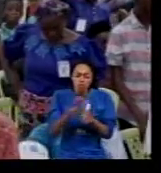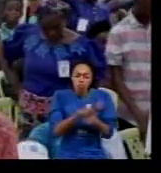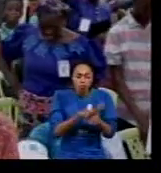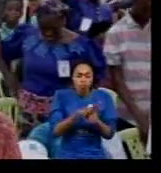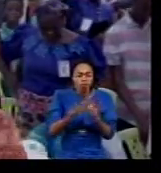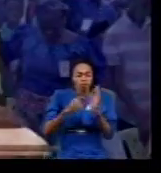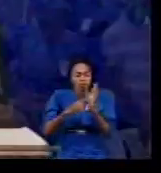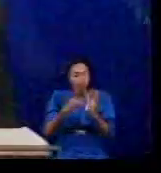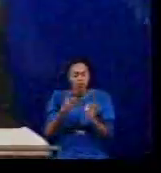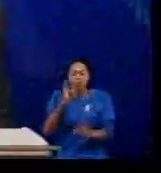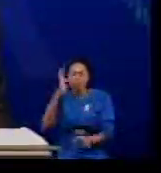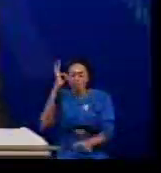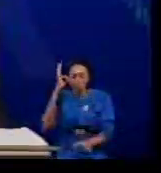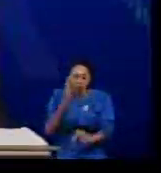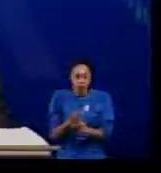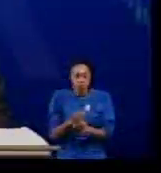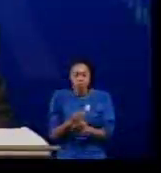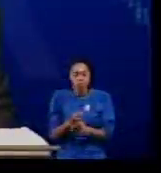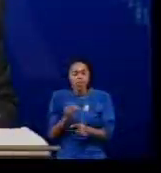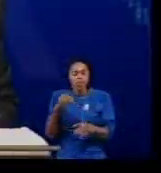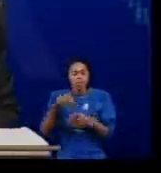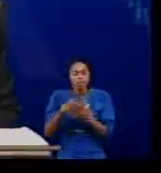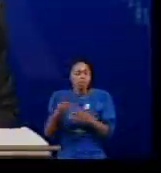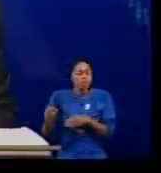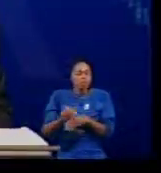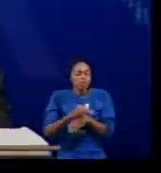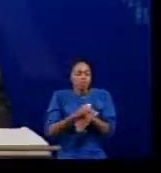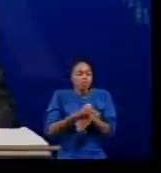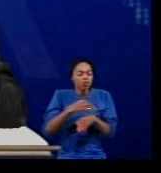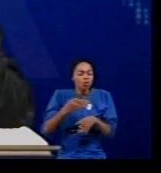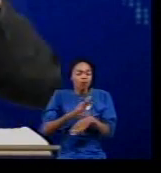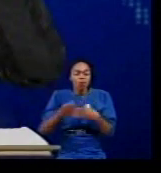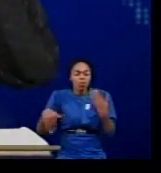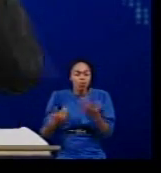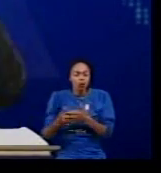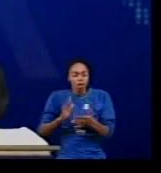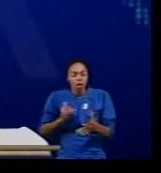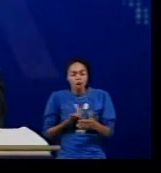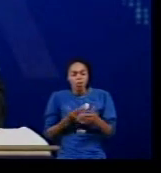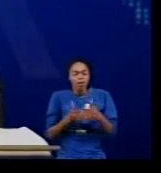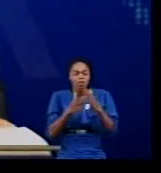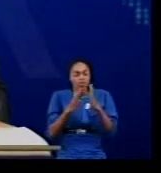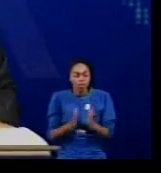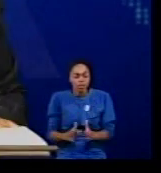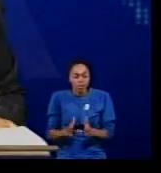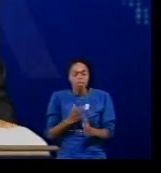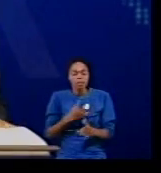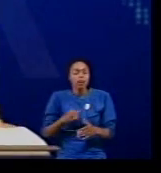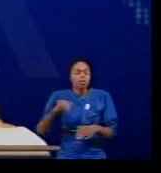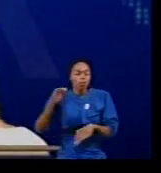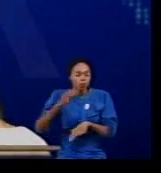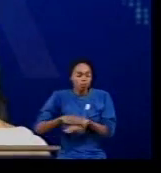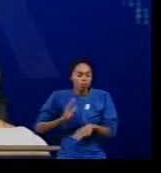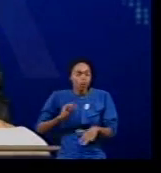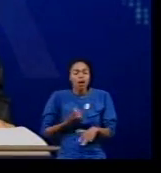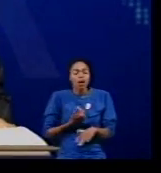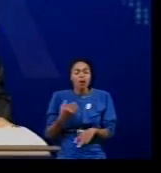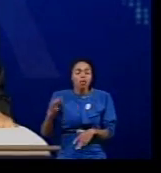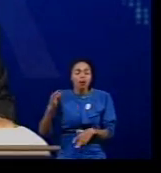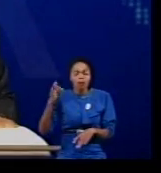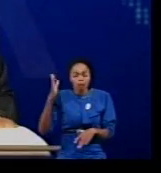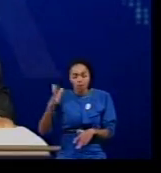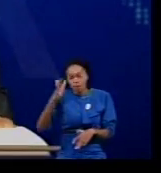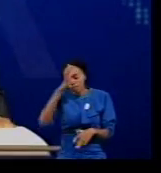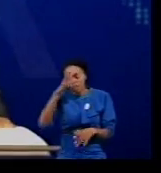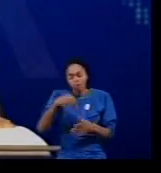multitude. They covered the whole land. And if you know what grasshoppers do, they eat up all the green things, all the vegetables, tables and everything he can just